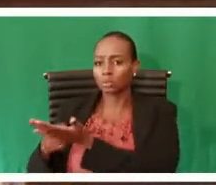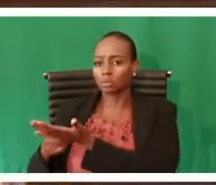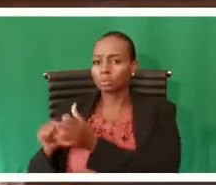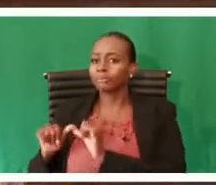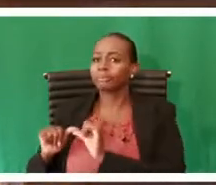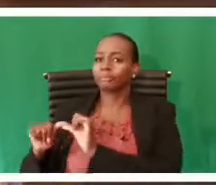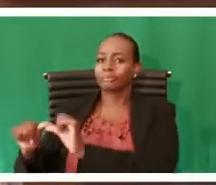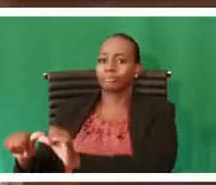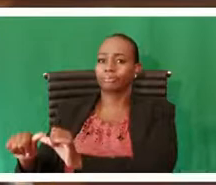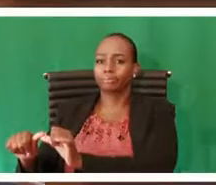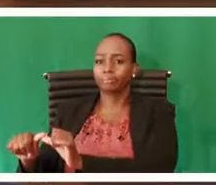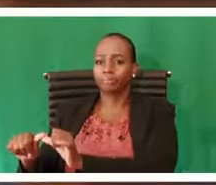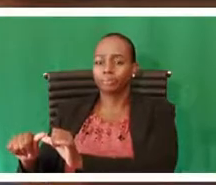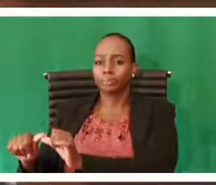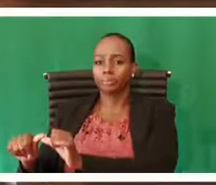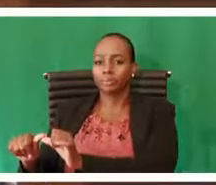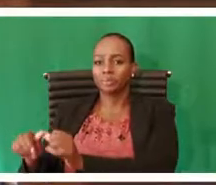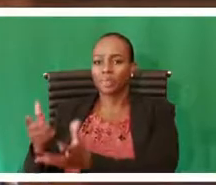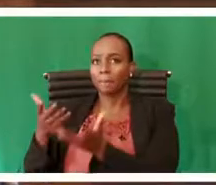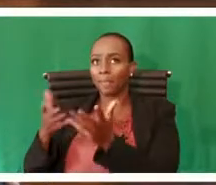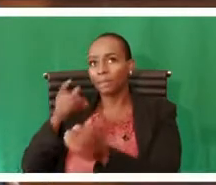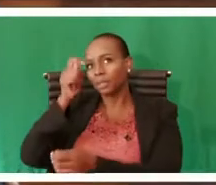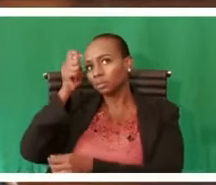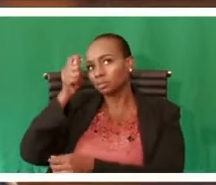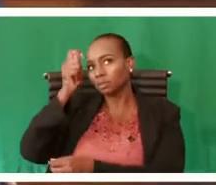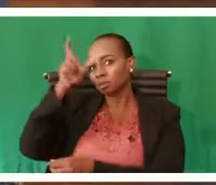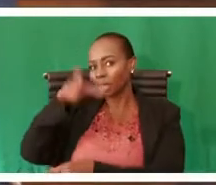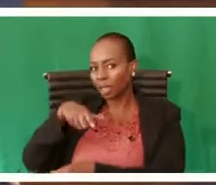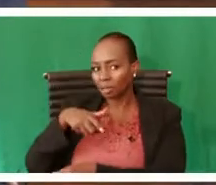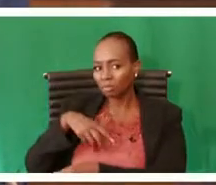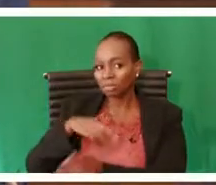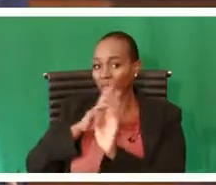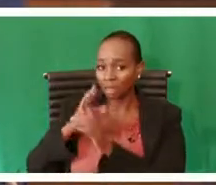Speaker, you may want to address it, or do you want me to address it?